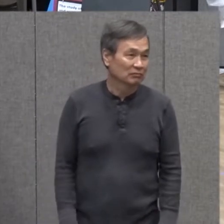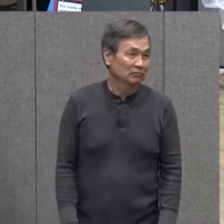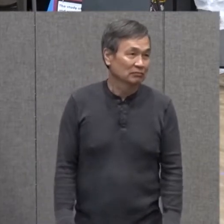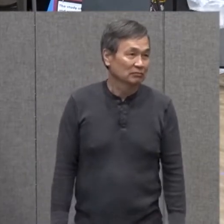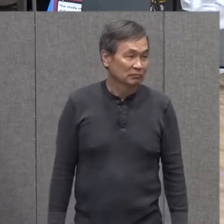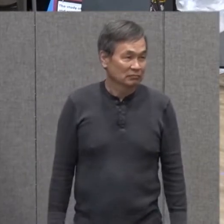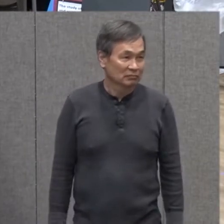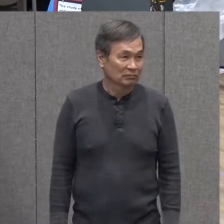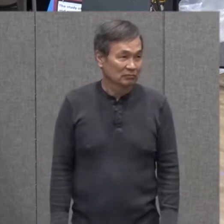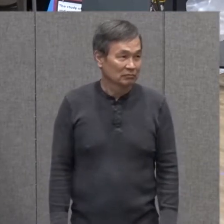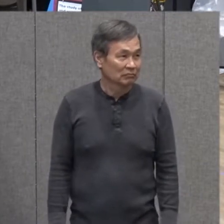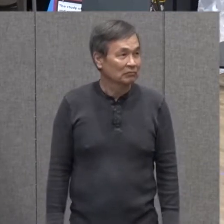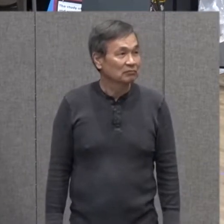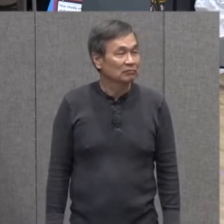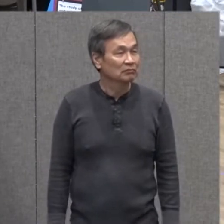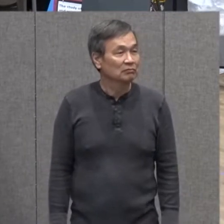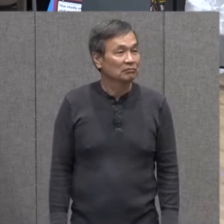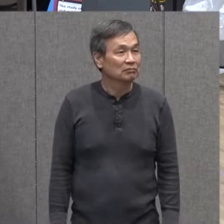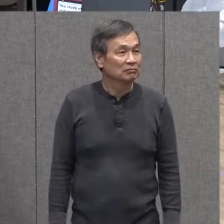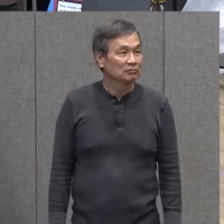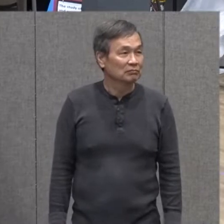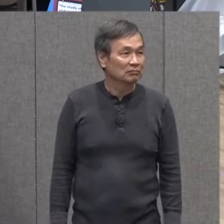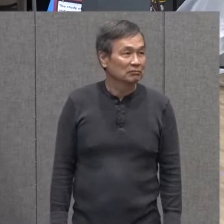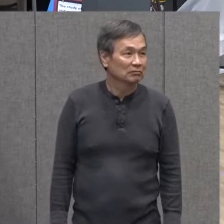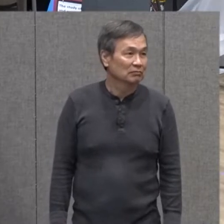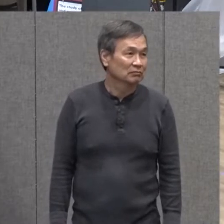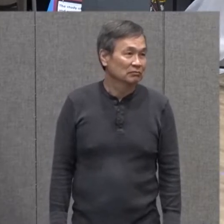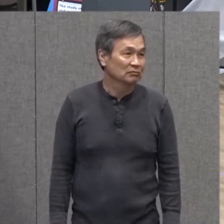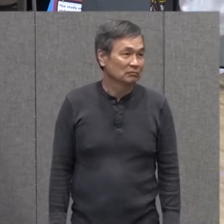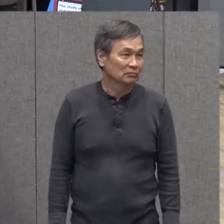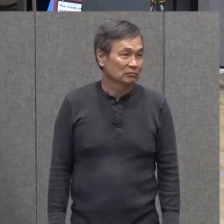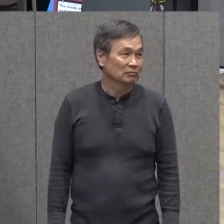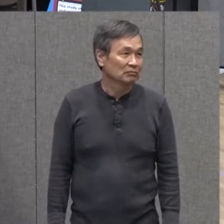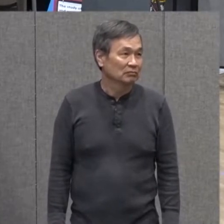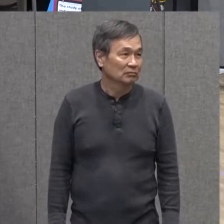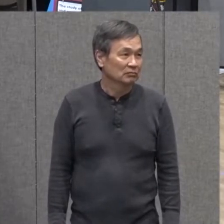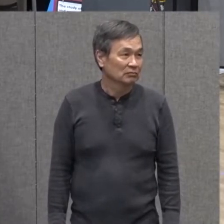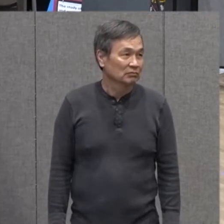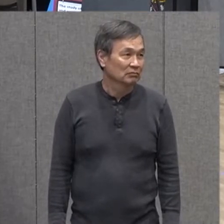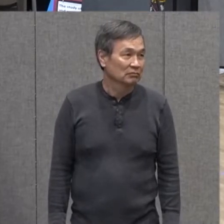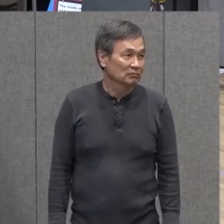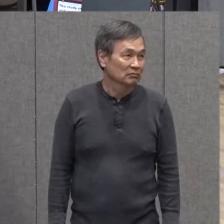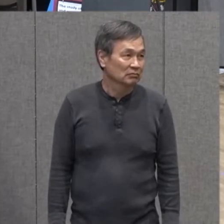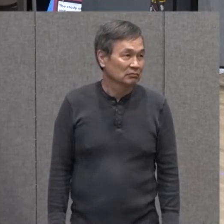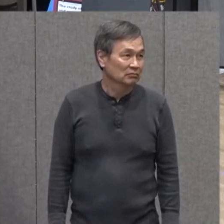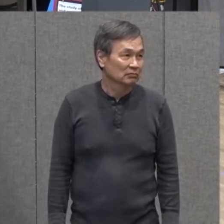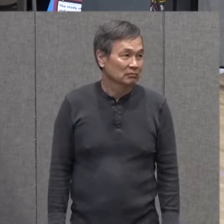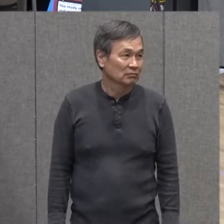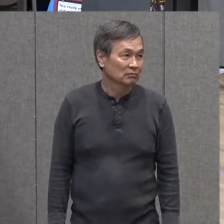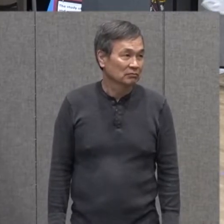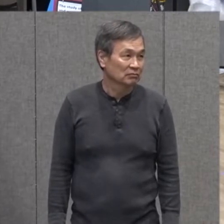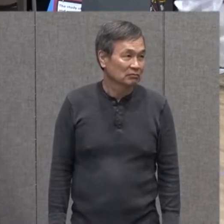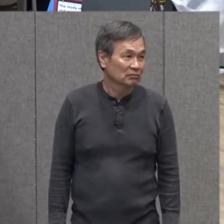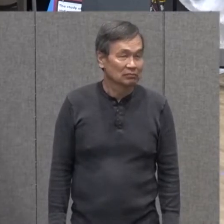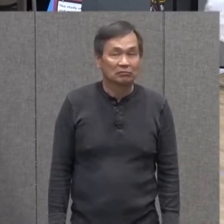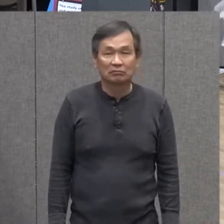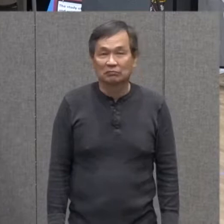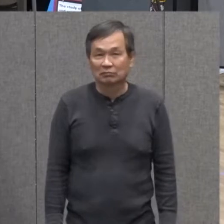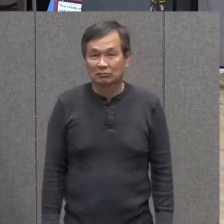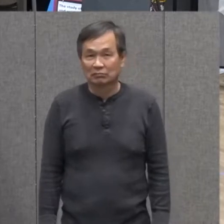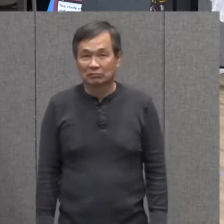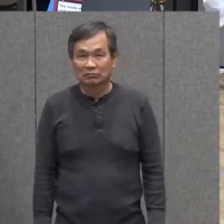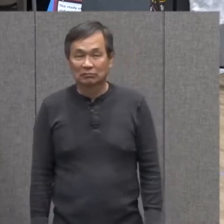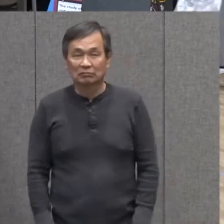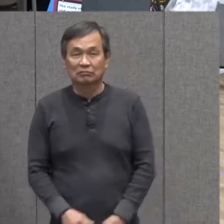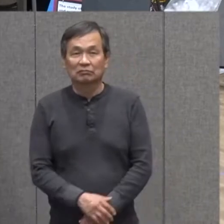las 2 bolsas, cruzamos para arriba, tiramos, ganamos, tiramos, ganamos, tiramos, ganamos,